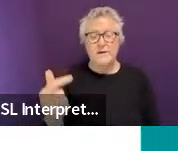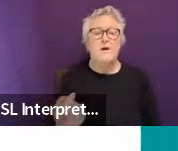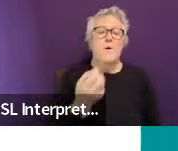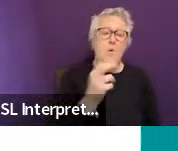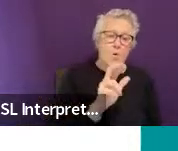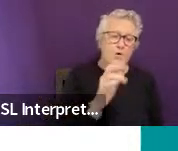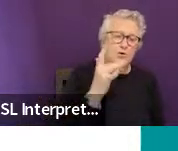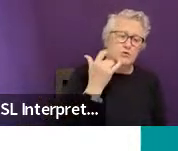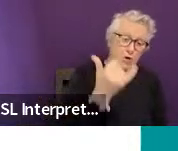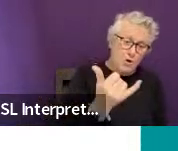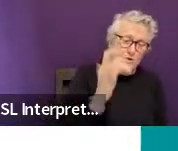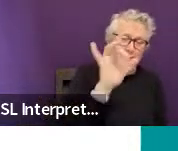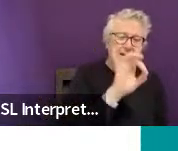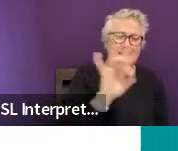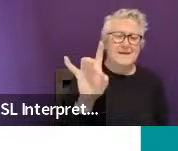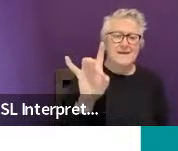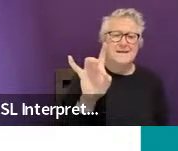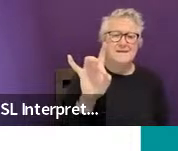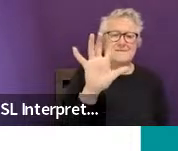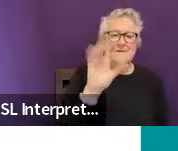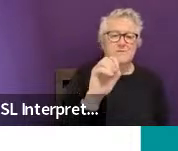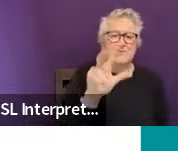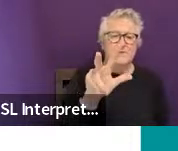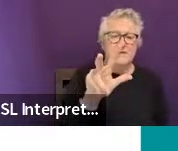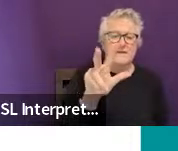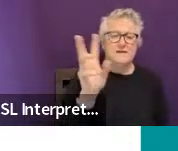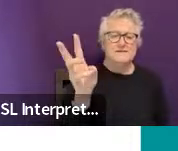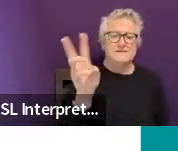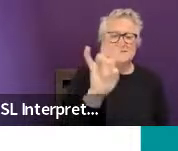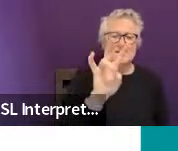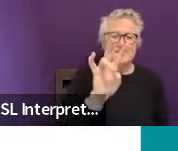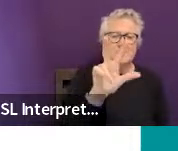888-503-6735 and state ESG Public Comment in your message, or